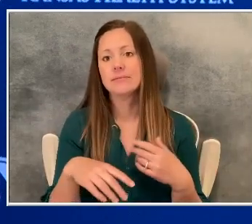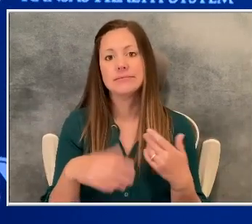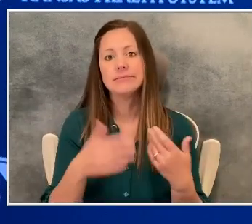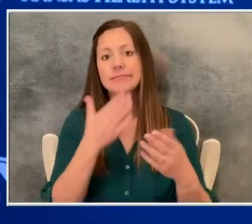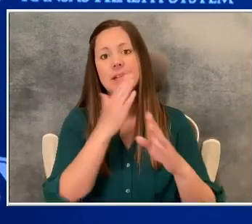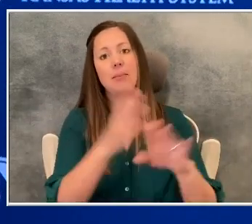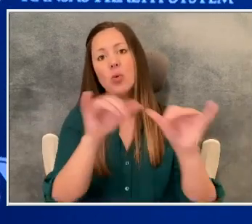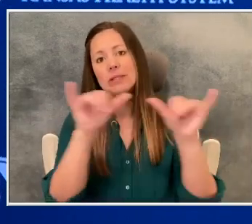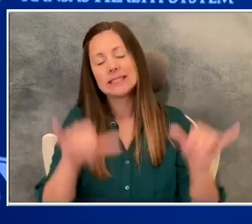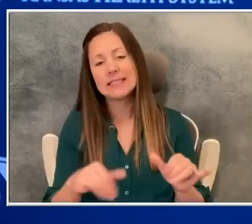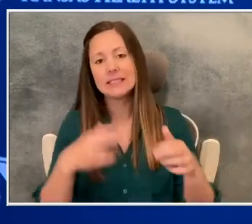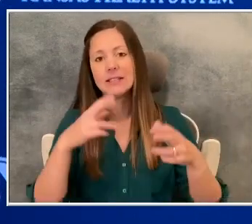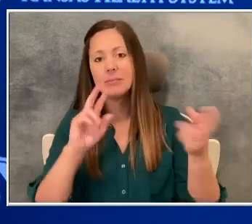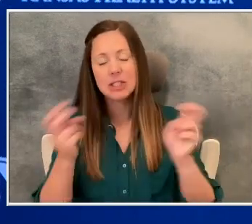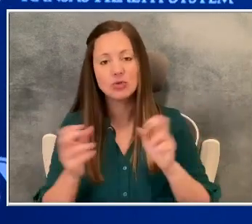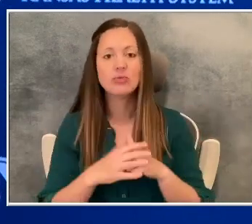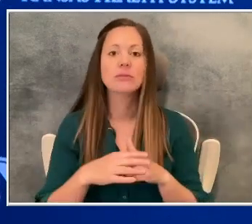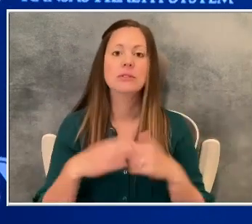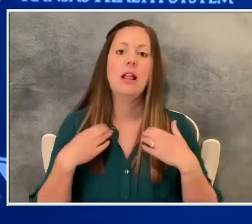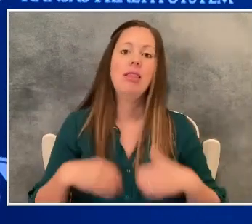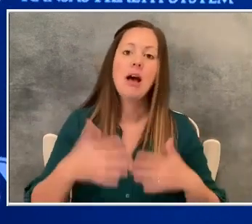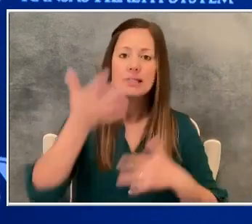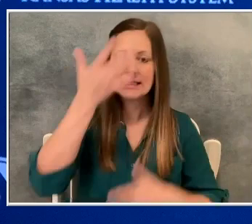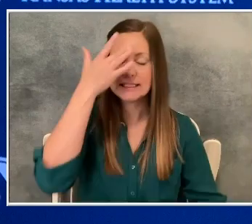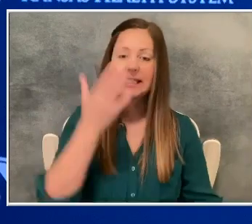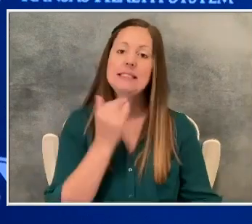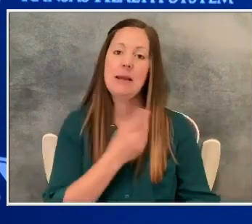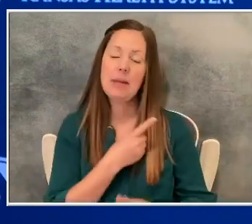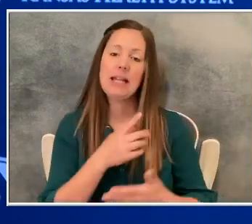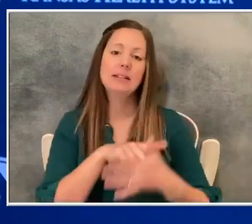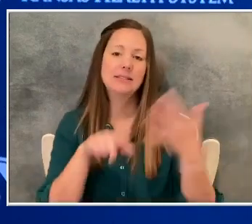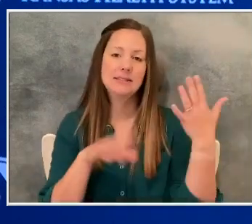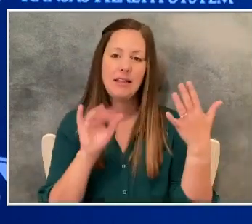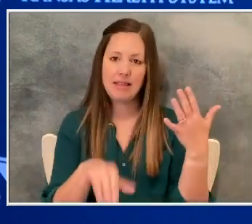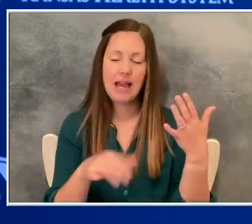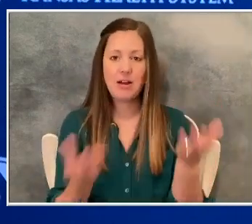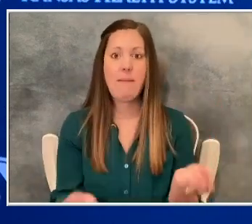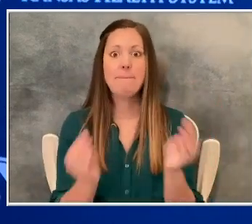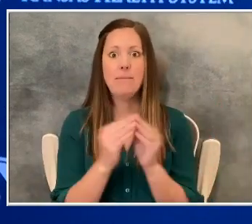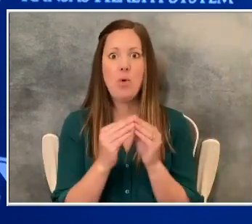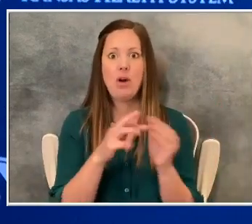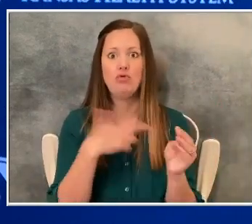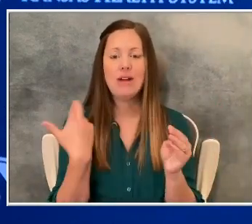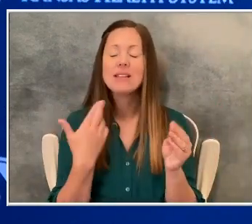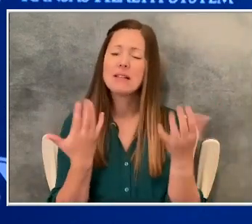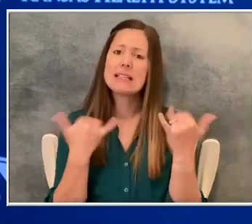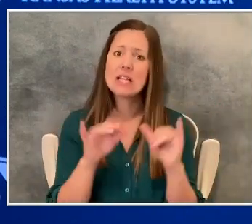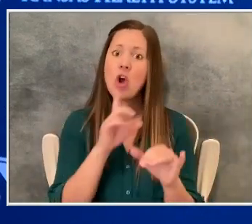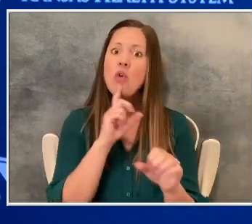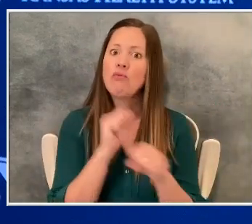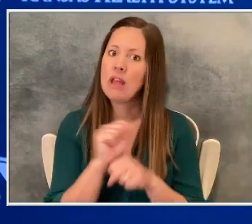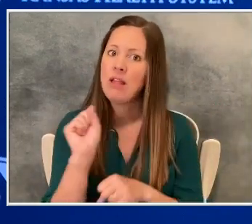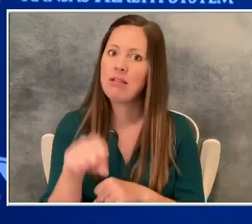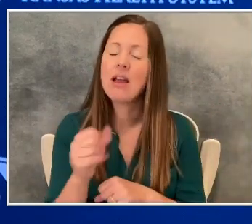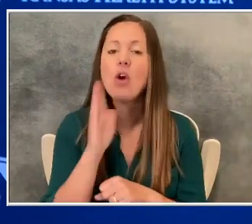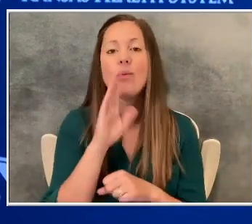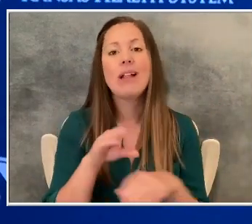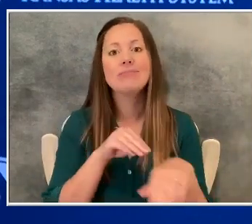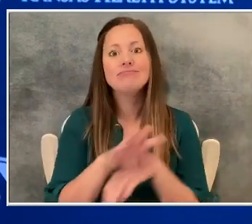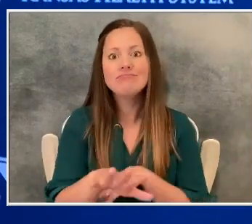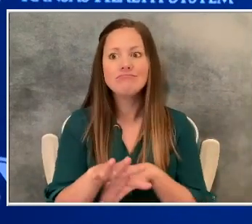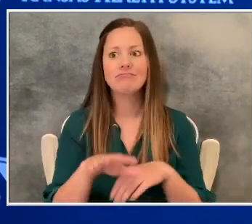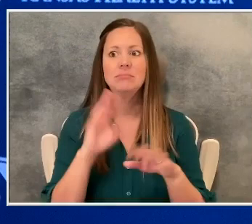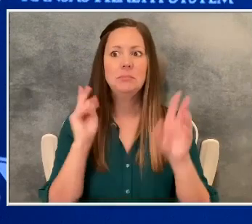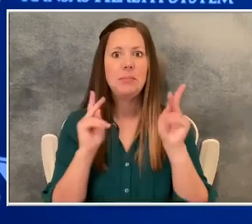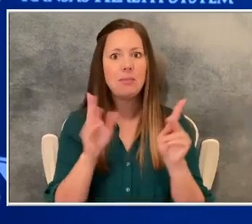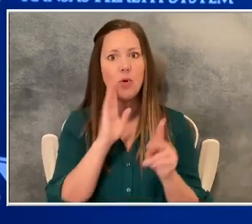disease, kidney disease, diabetes. So it is very real. It still does affect and infect people quite